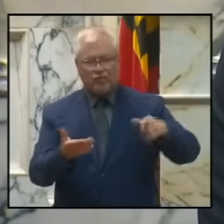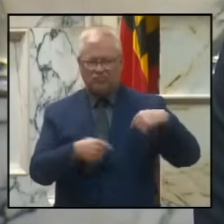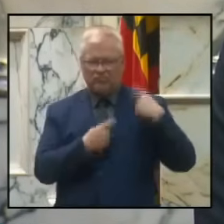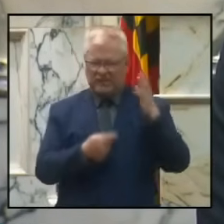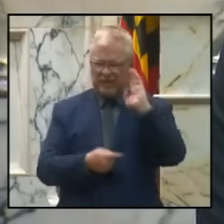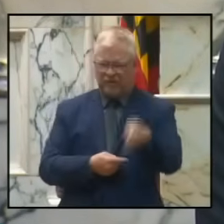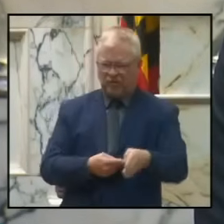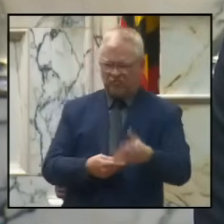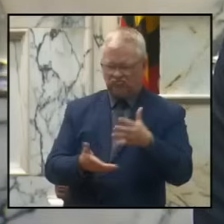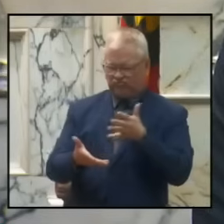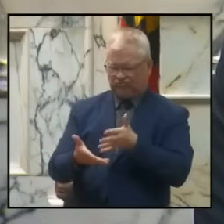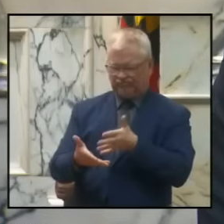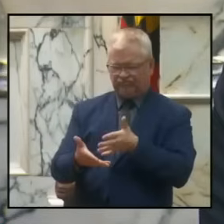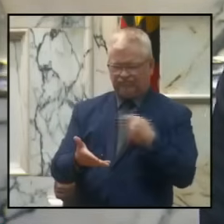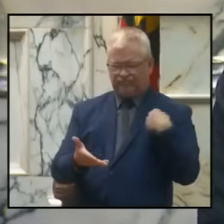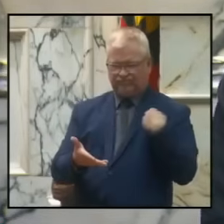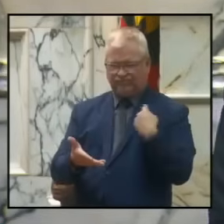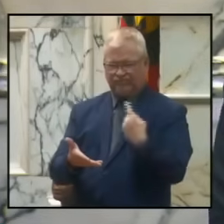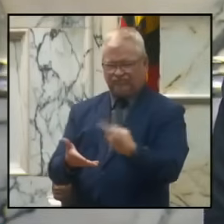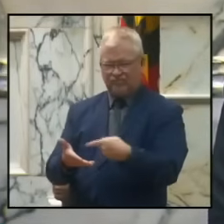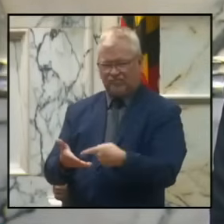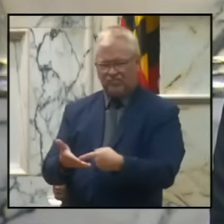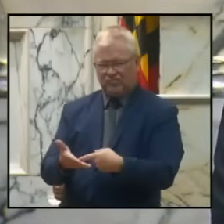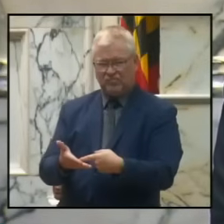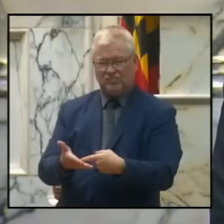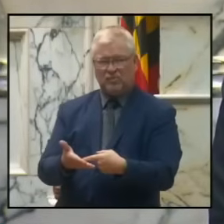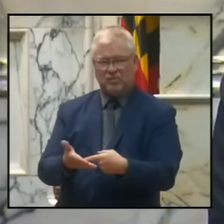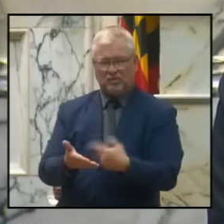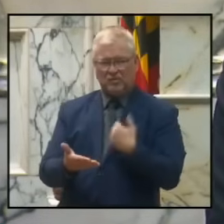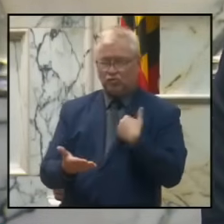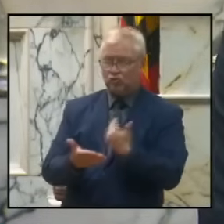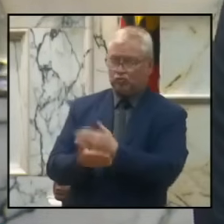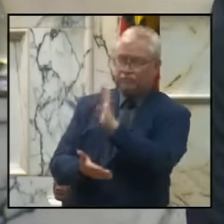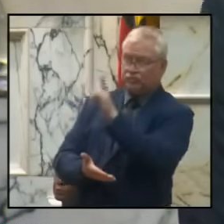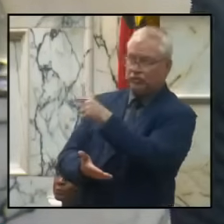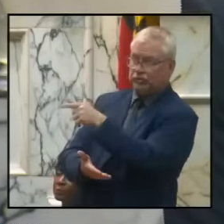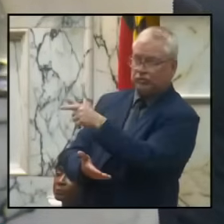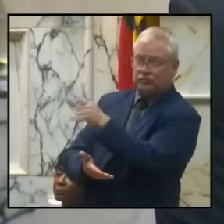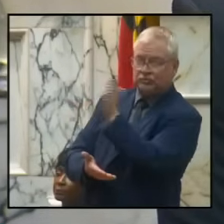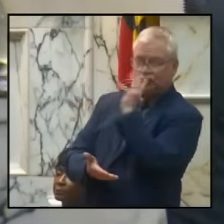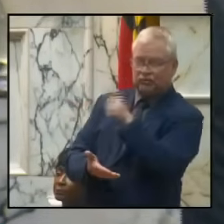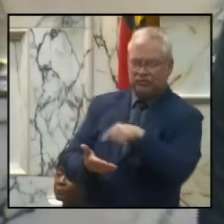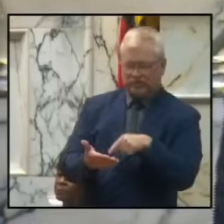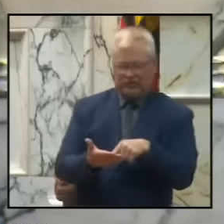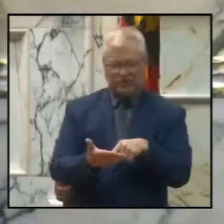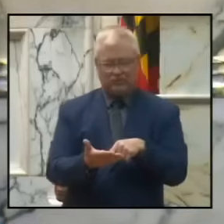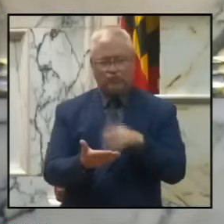Our bill would change that. So he